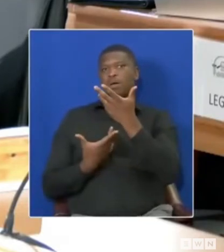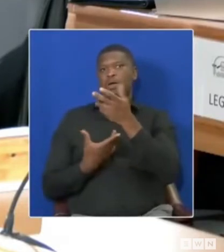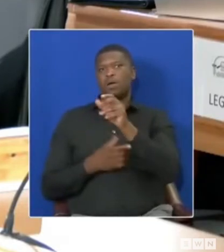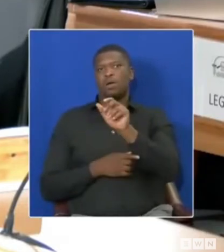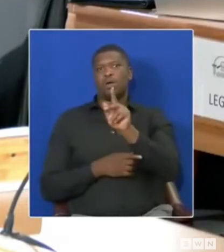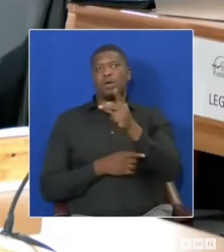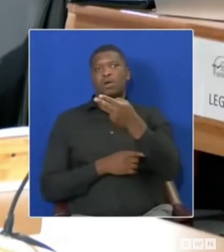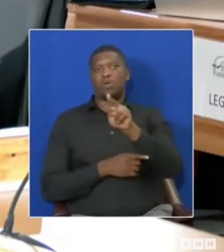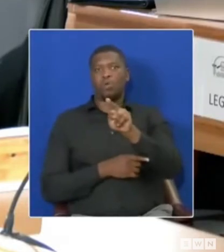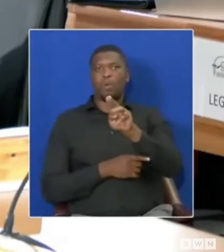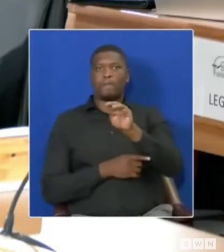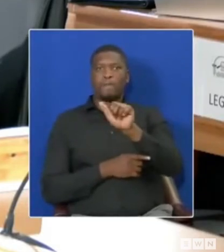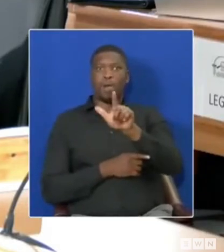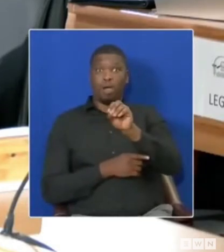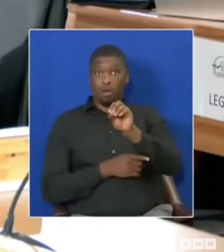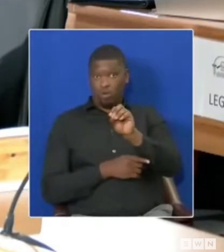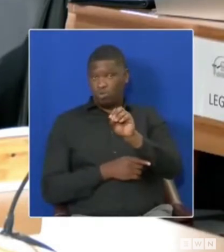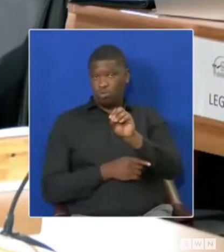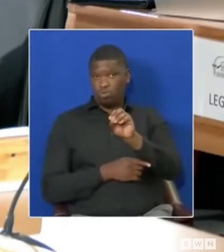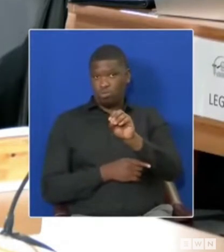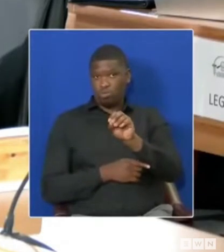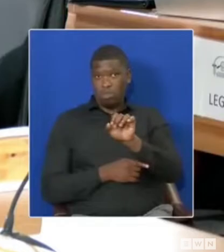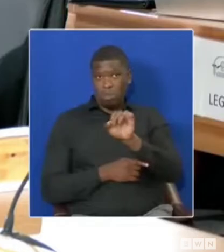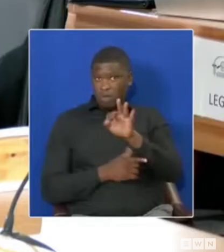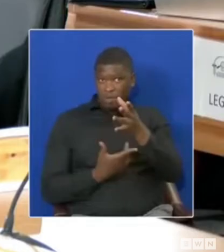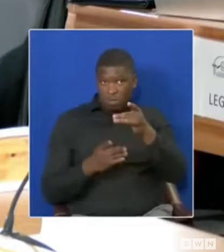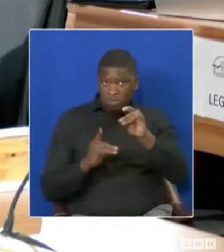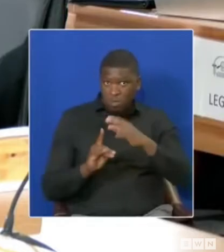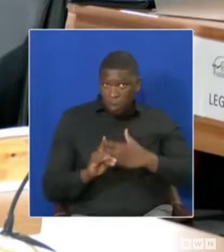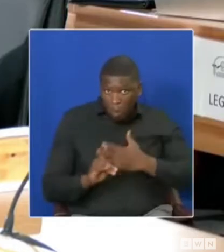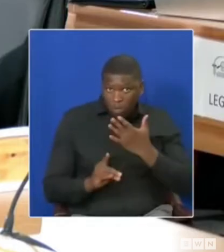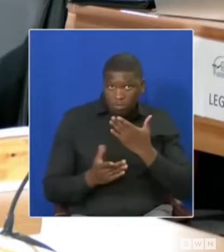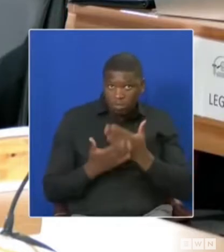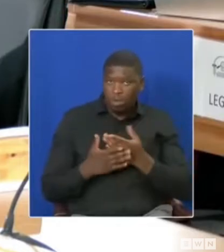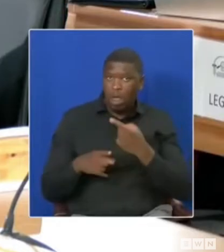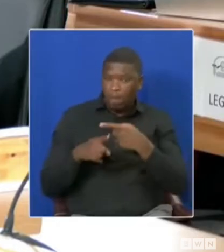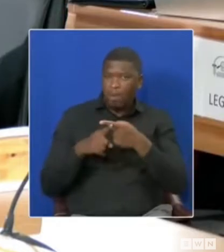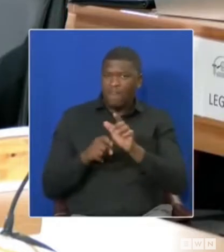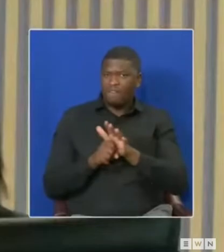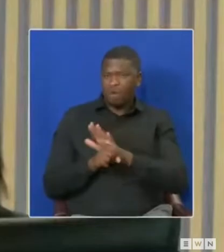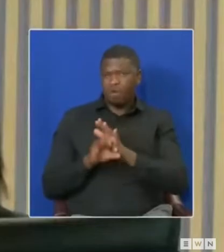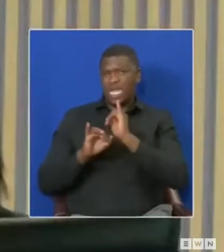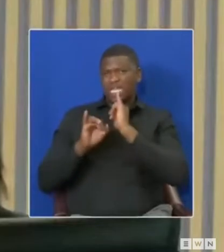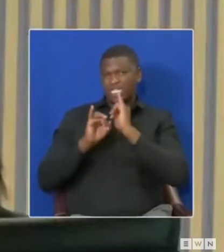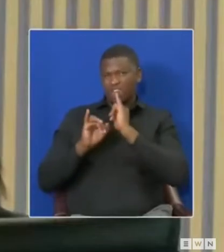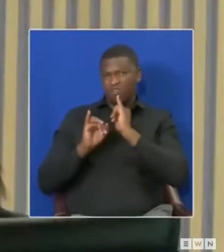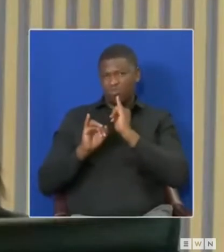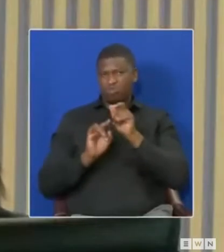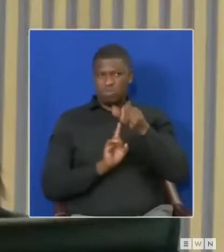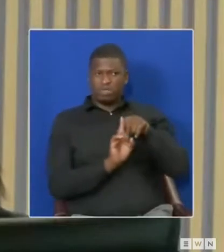Unless the Chair requests, we won't play the entire interview of Mr. Paul O'Sullivan.